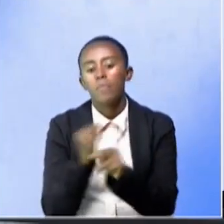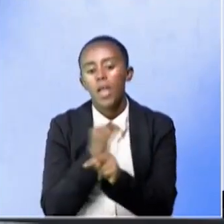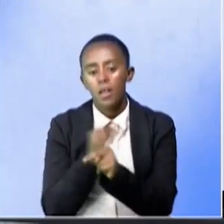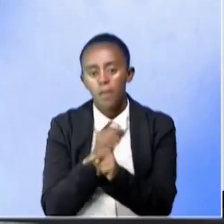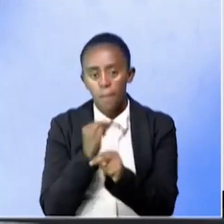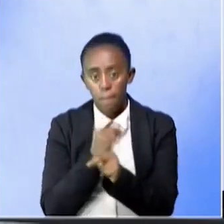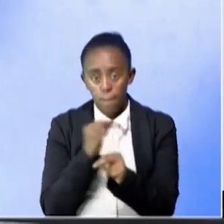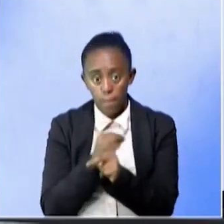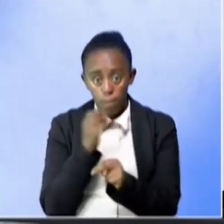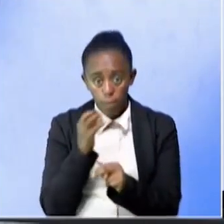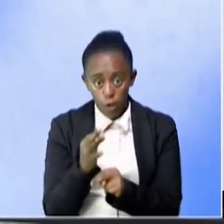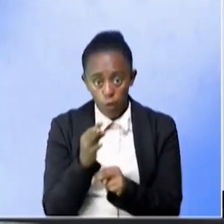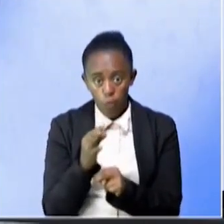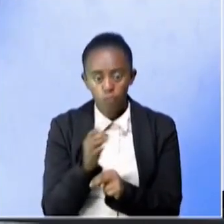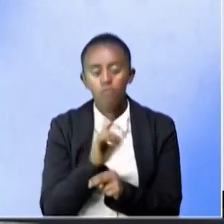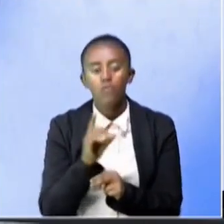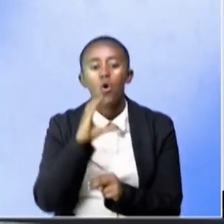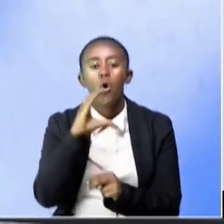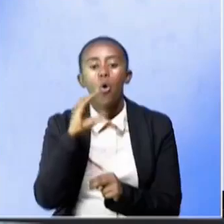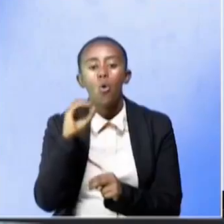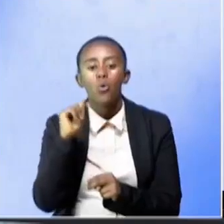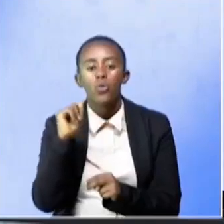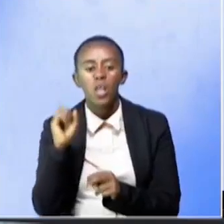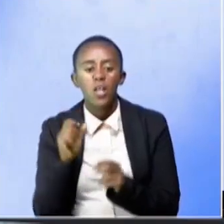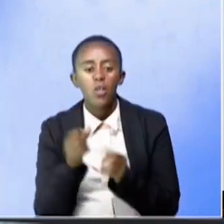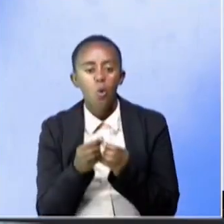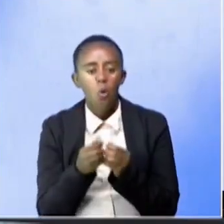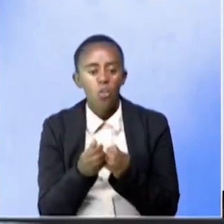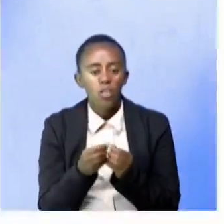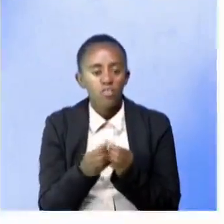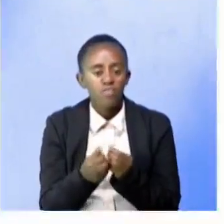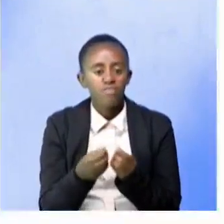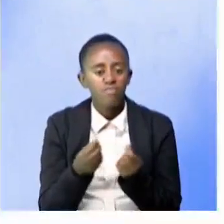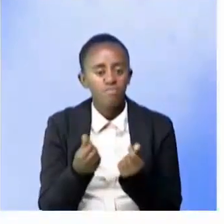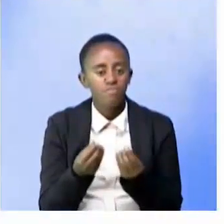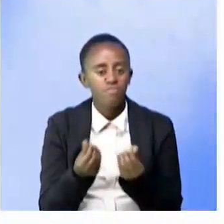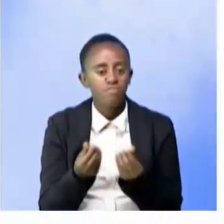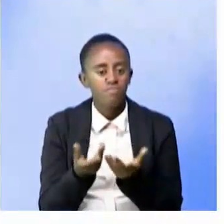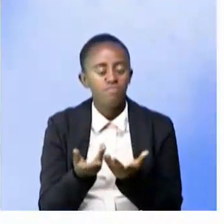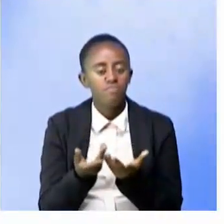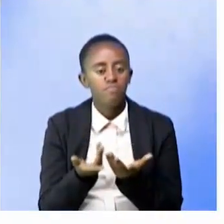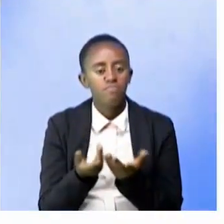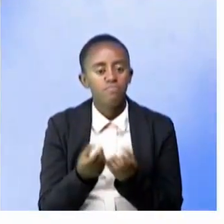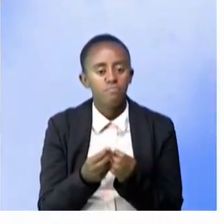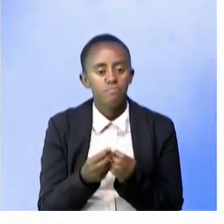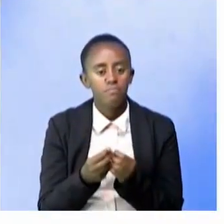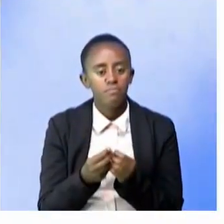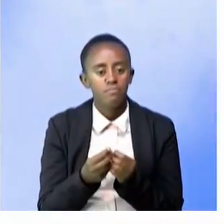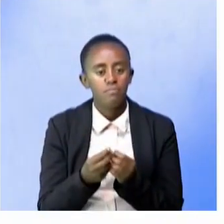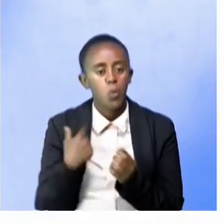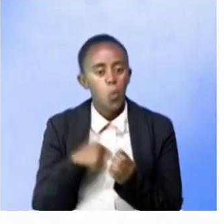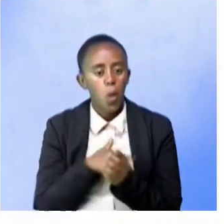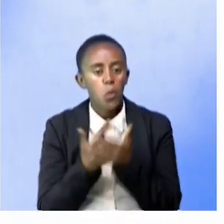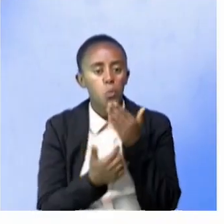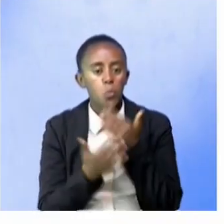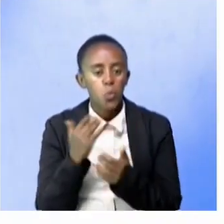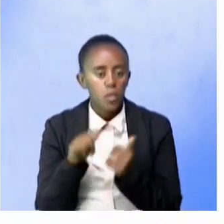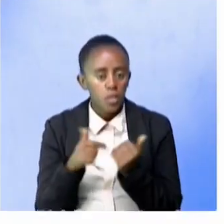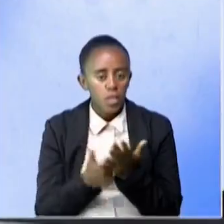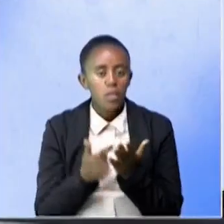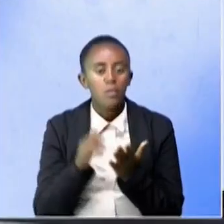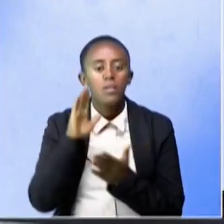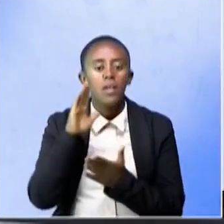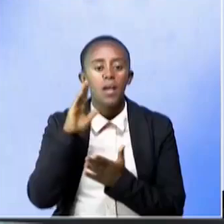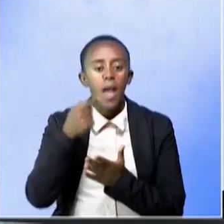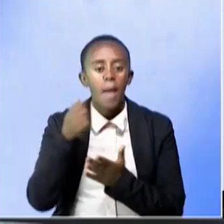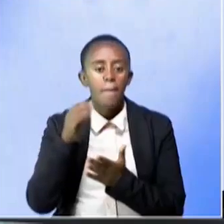gabi is made of cotton. Here it is an adjective. We are talking about the gabi.